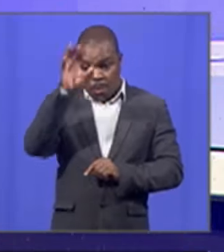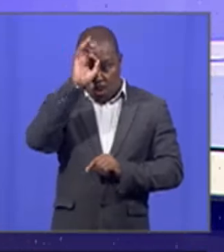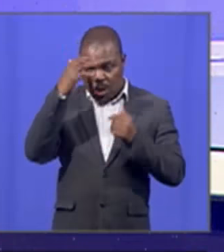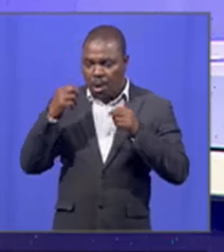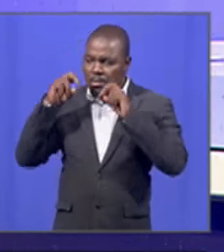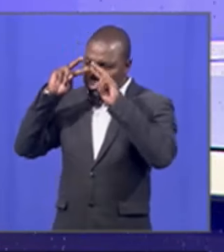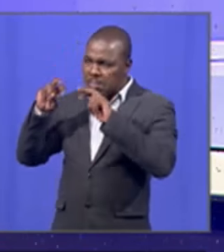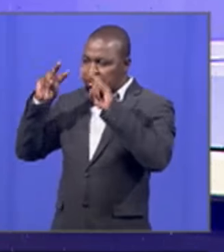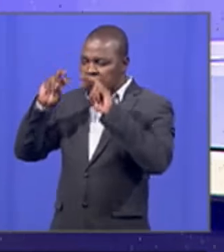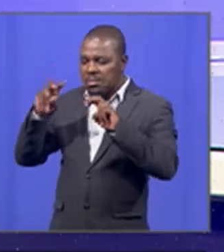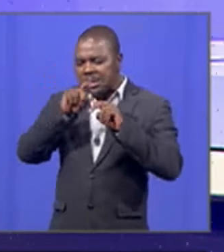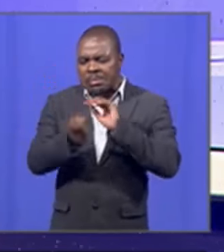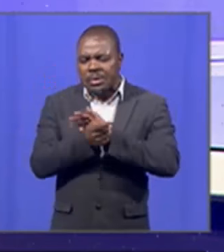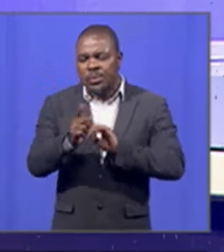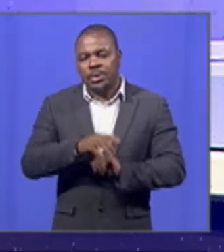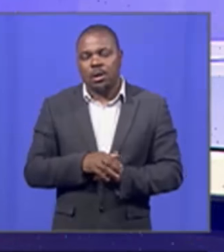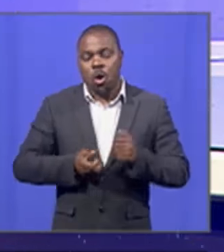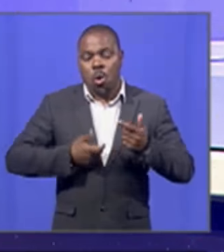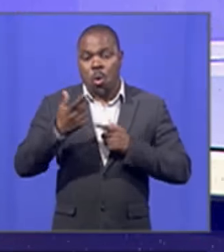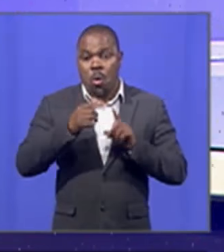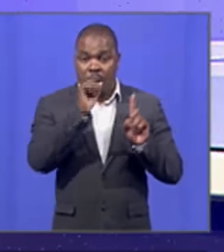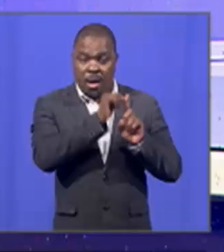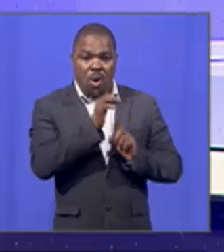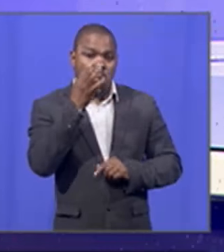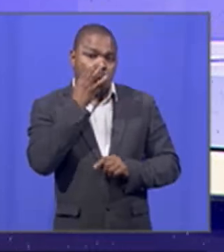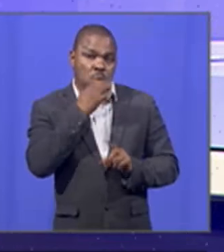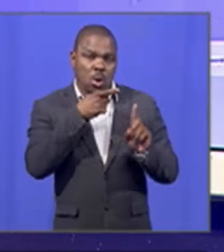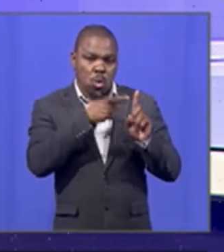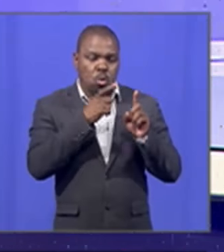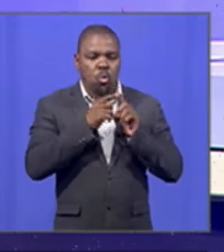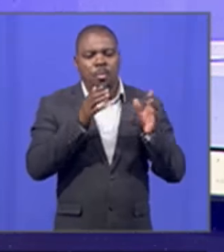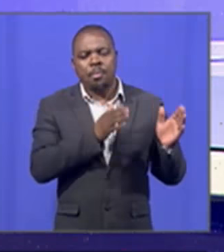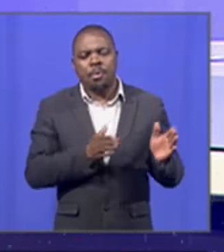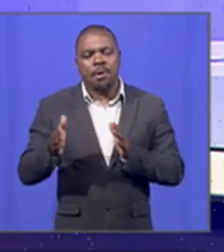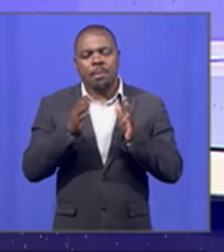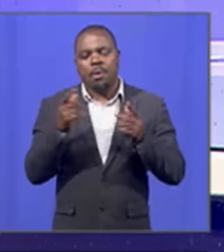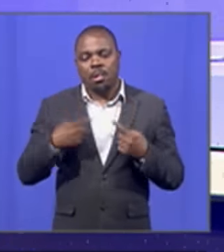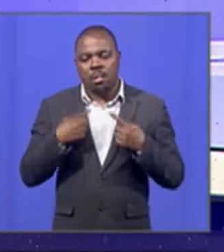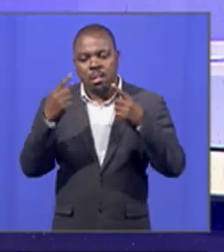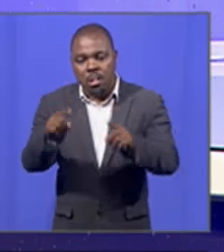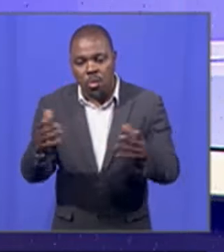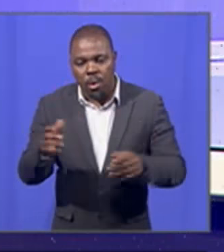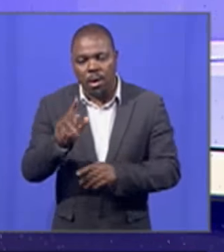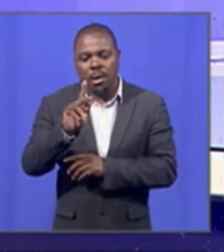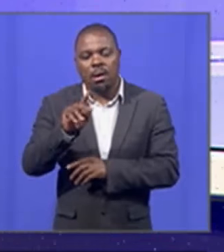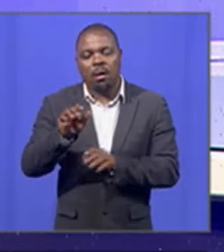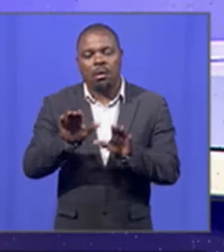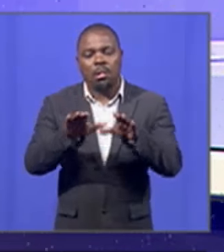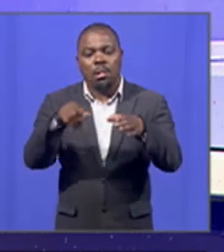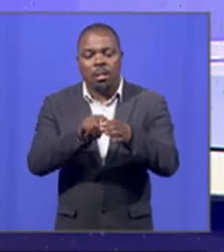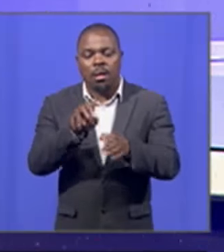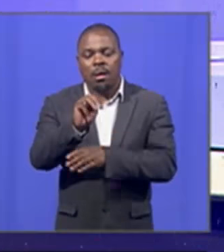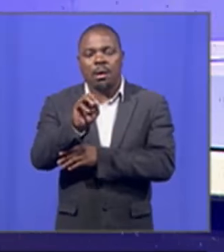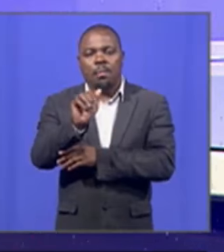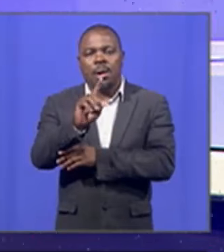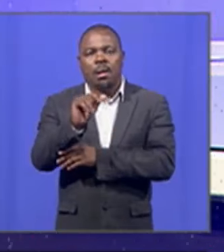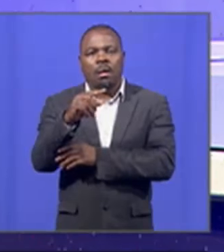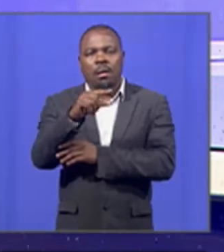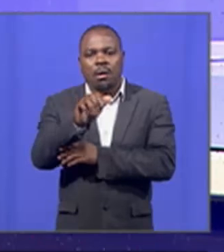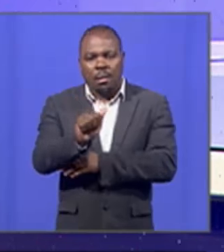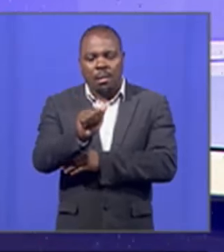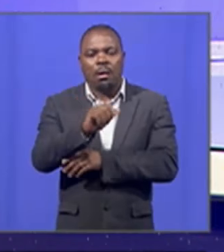nyakišiša tiragalo ye ramolao wa gagwe o re Khan o be a itukišetša go ya komisheneng ga tla thunywa o re banyaka